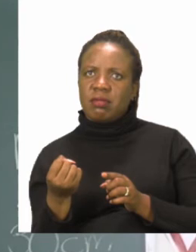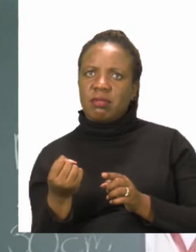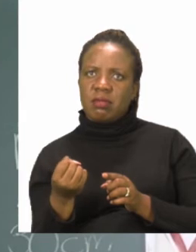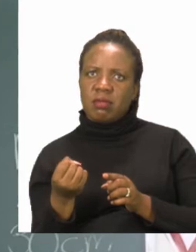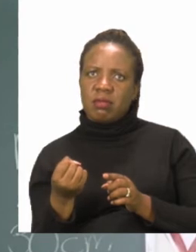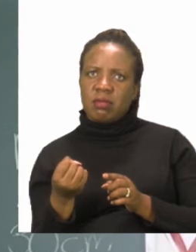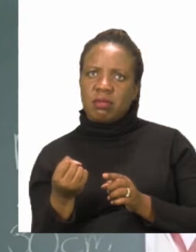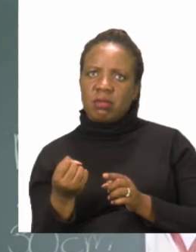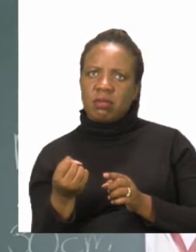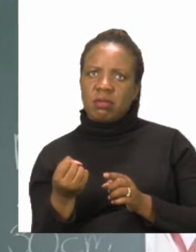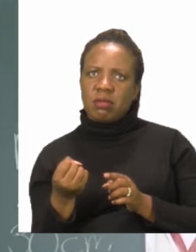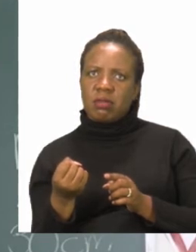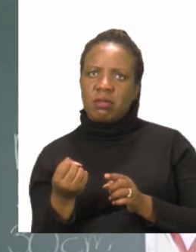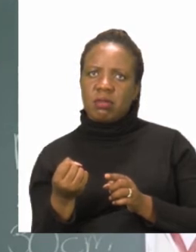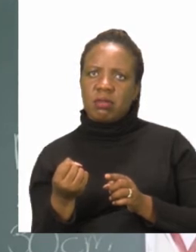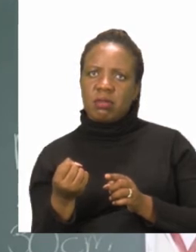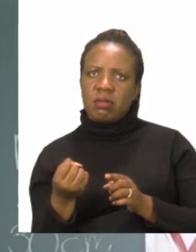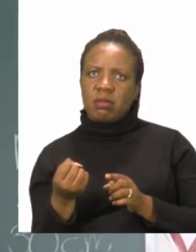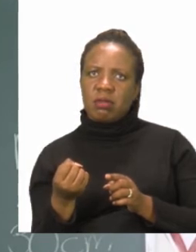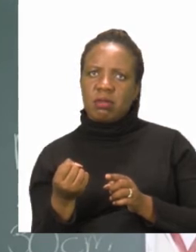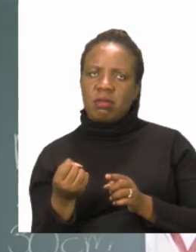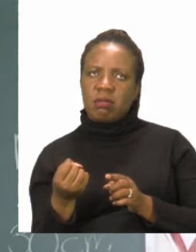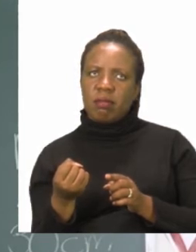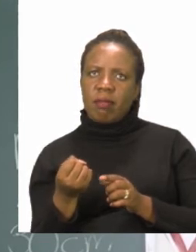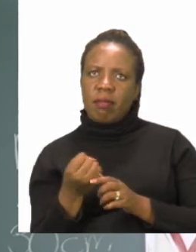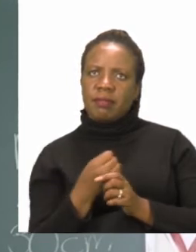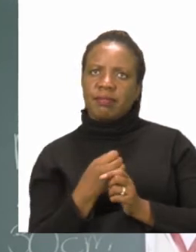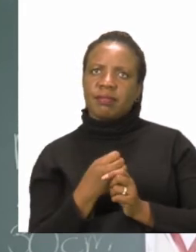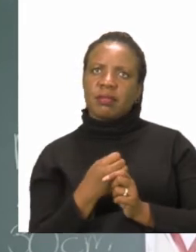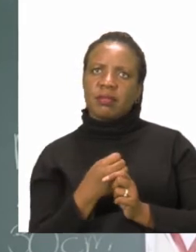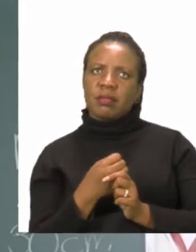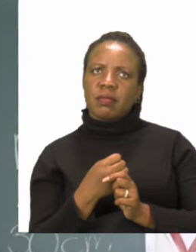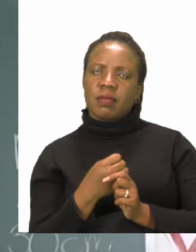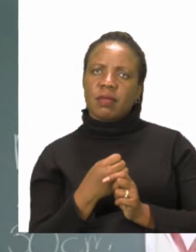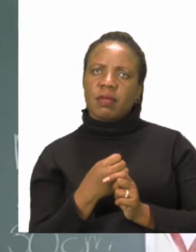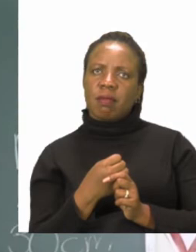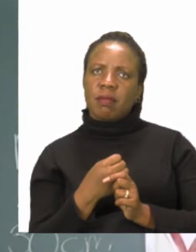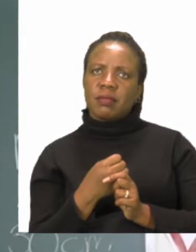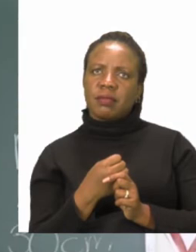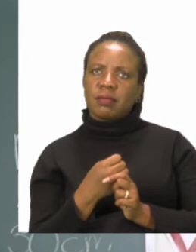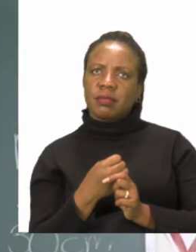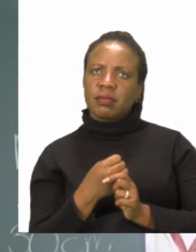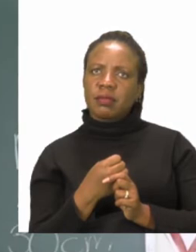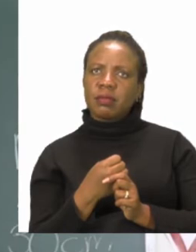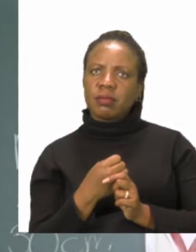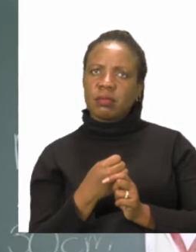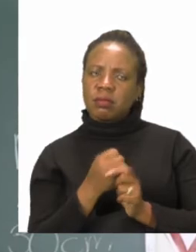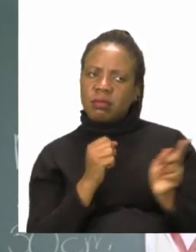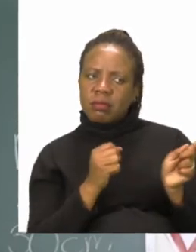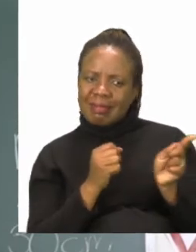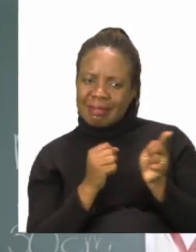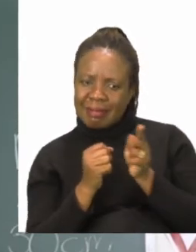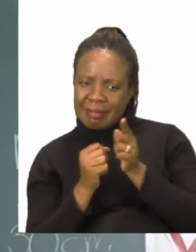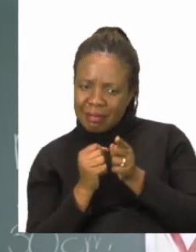of space that left of the line that I have to measure. So now I have 30